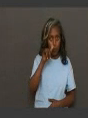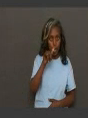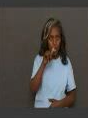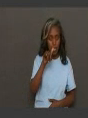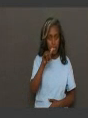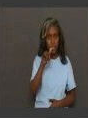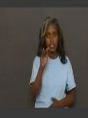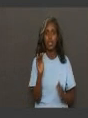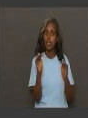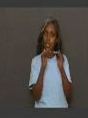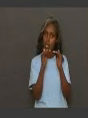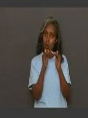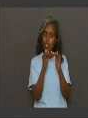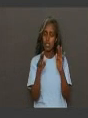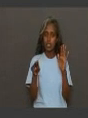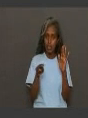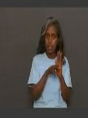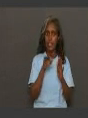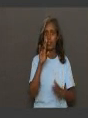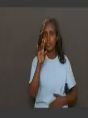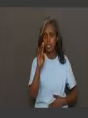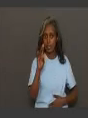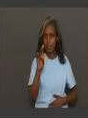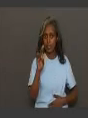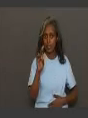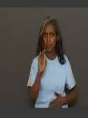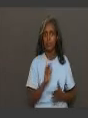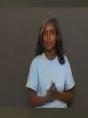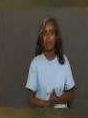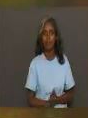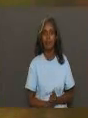7y equals -7.